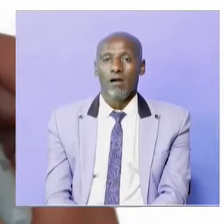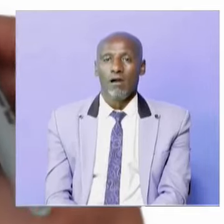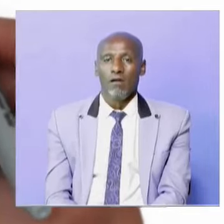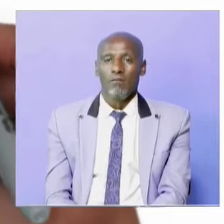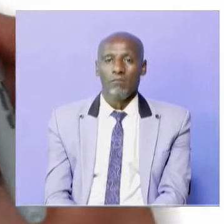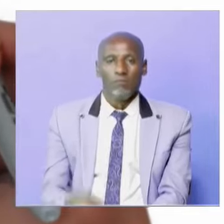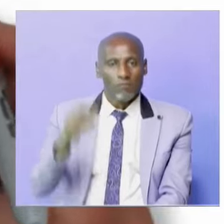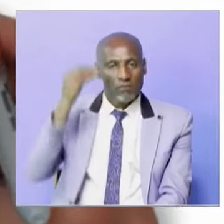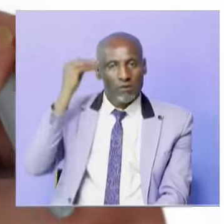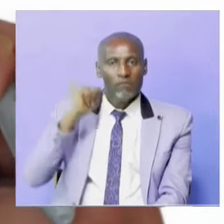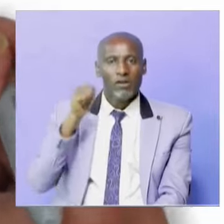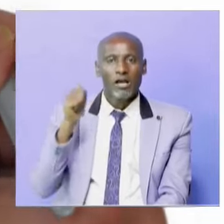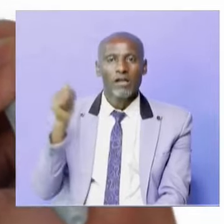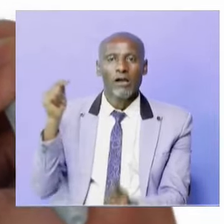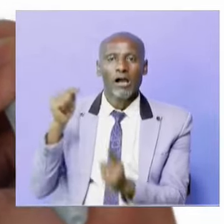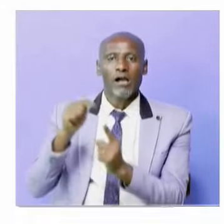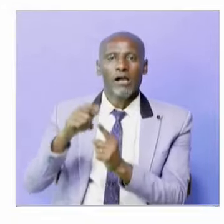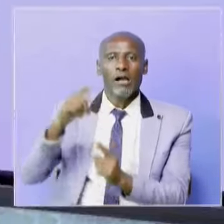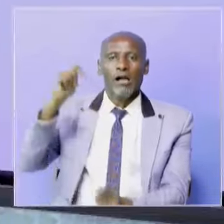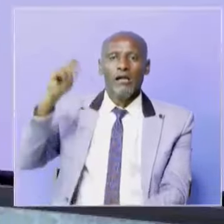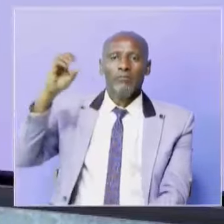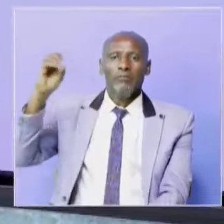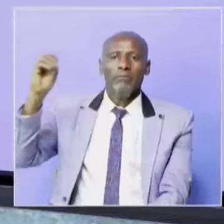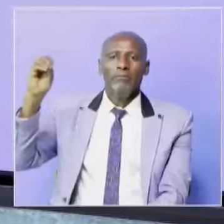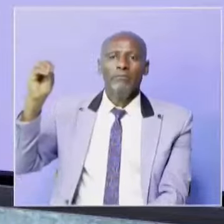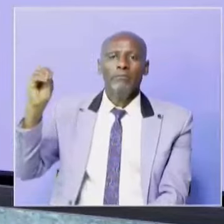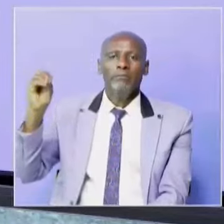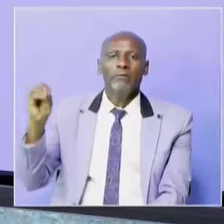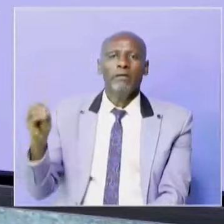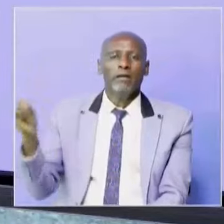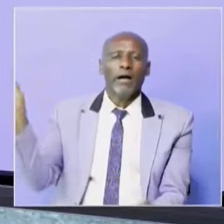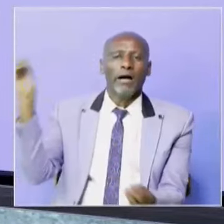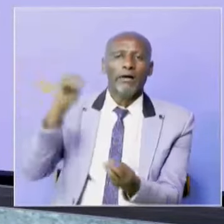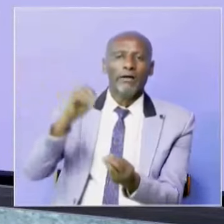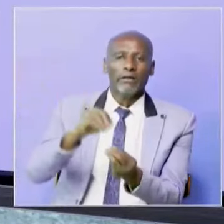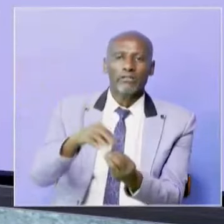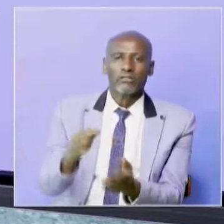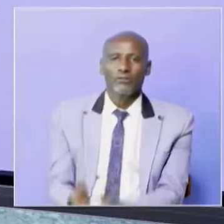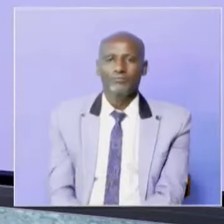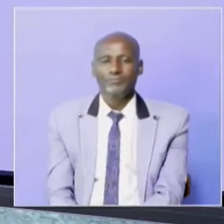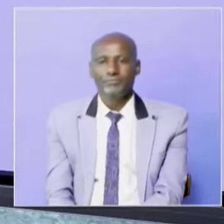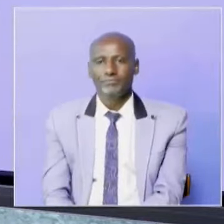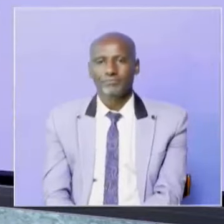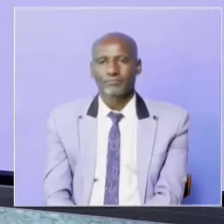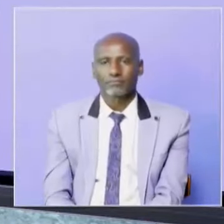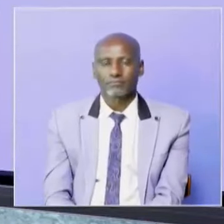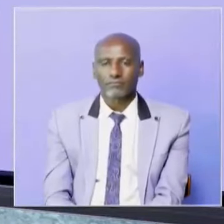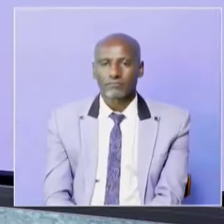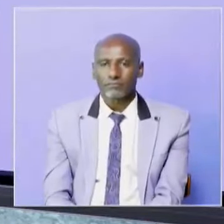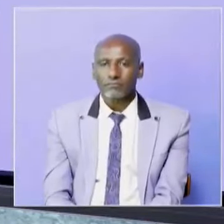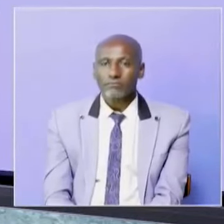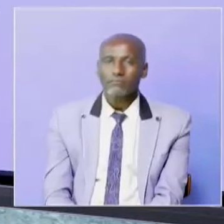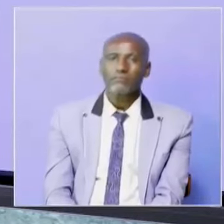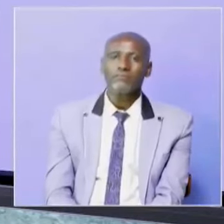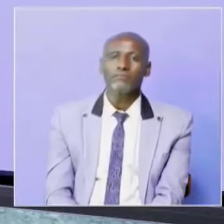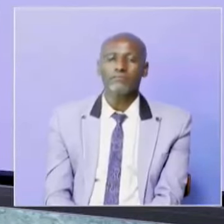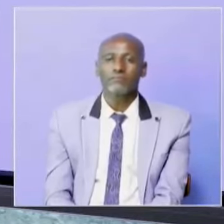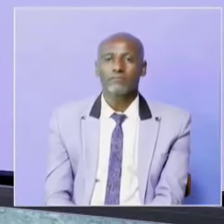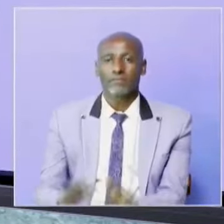Nice to meet you. Don't forget, please. You have to add here. To means also, as we mean also, okay? Nice to meet you